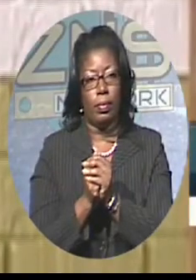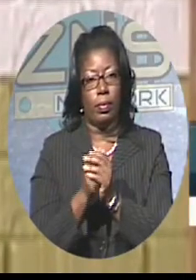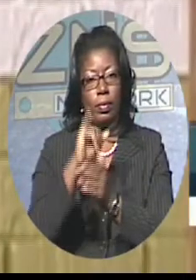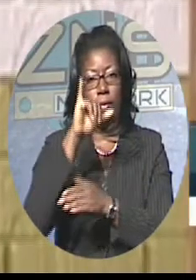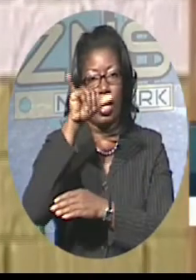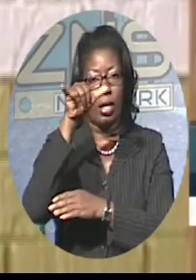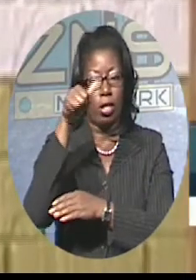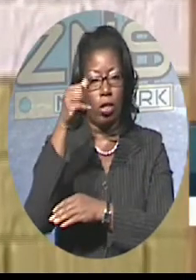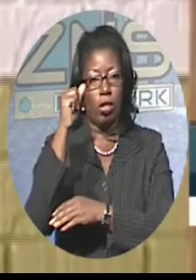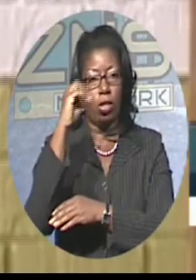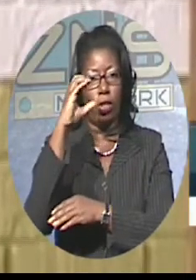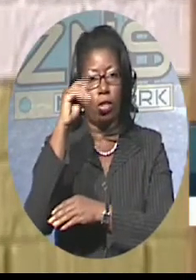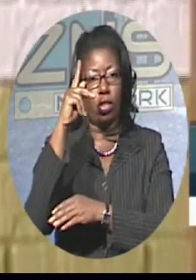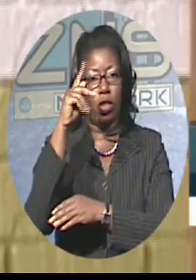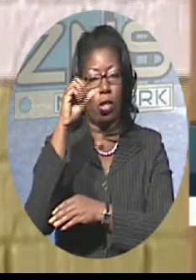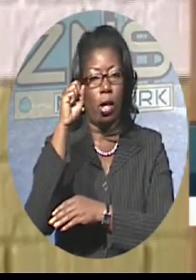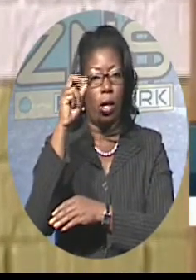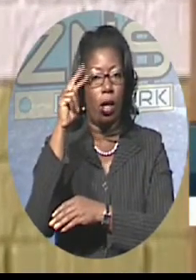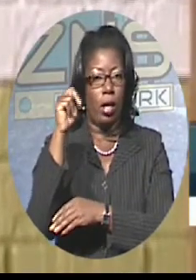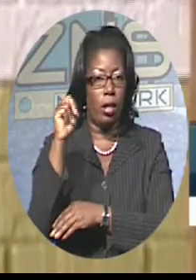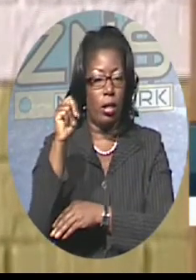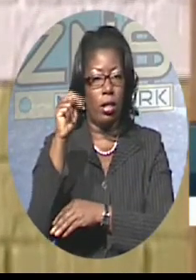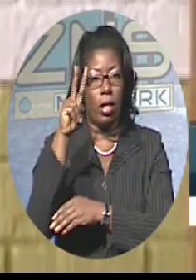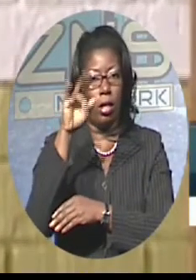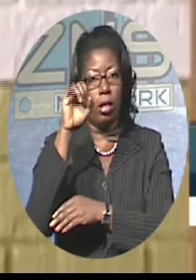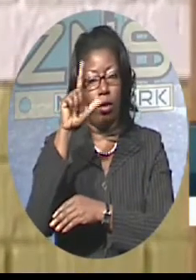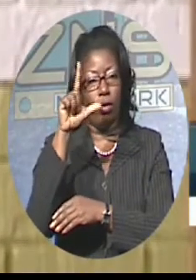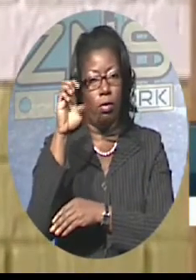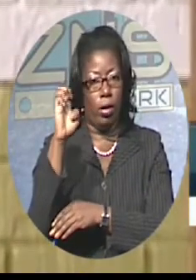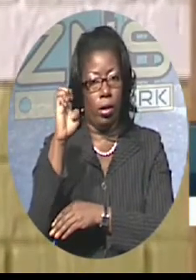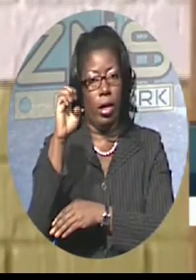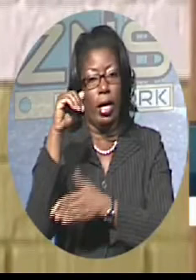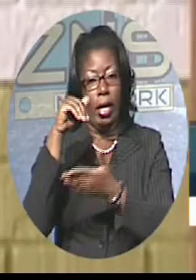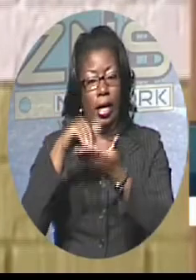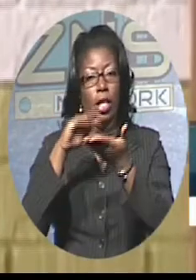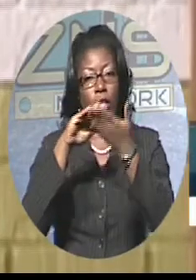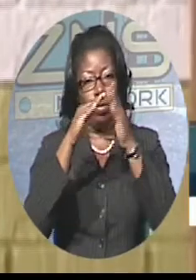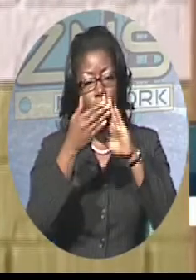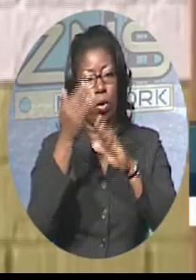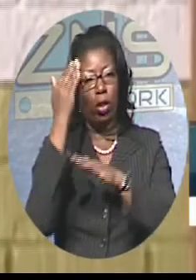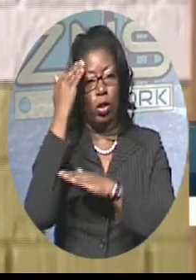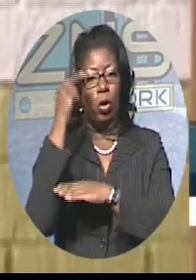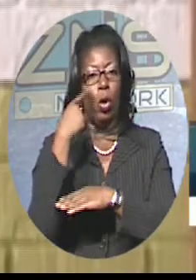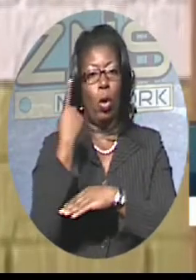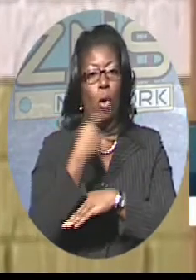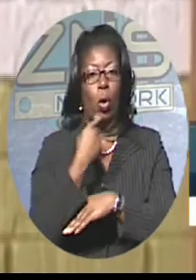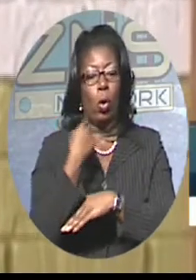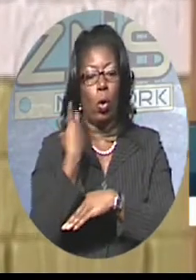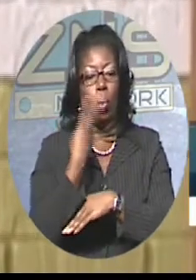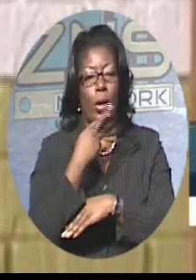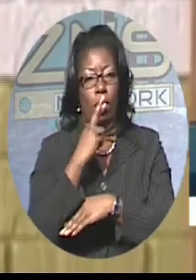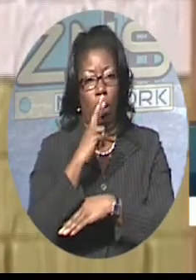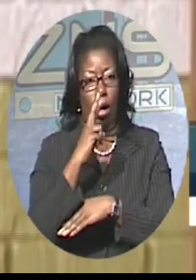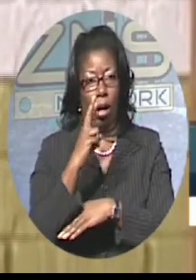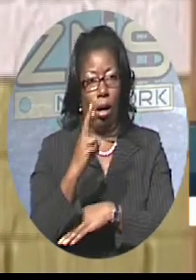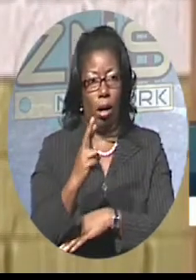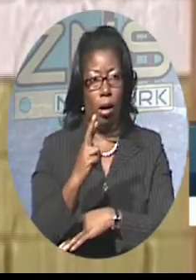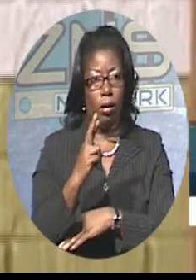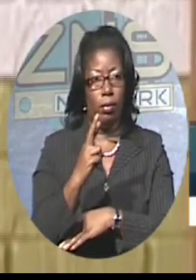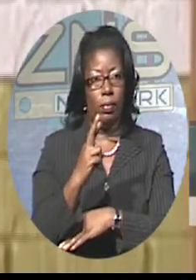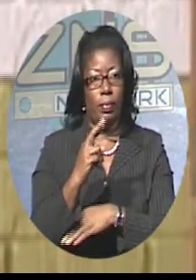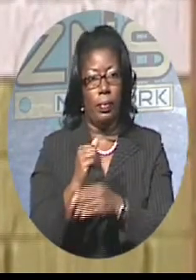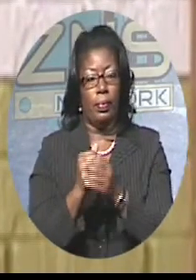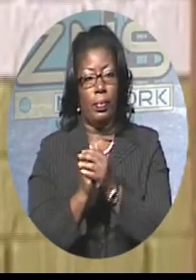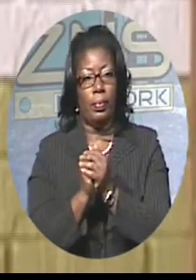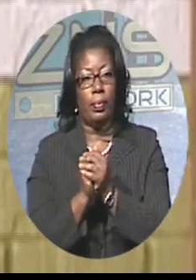Jacksonville and the basketball community will know who we are, and there will be no ceilings to our daily strivings